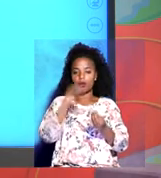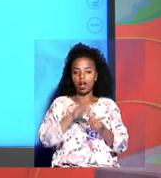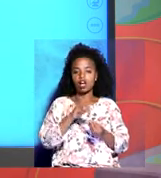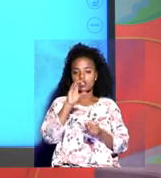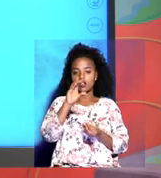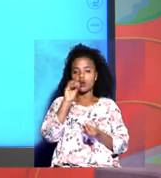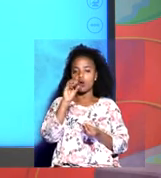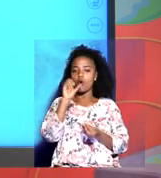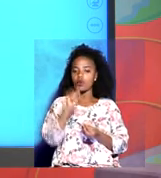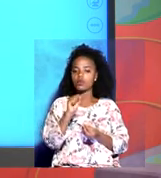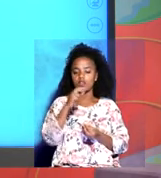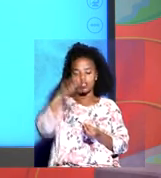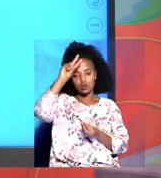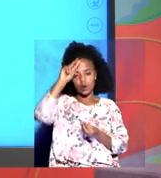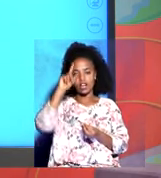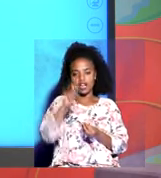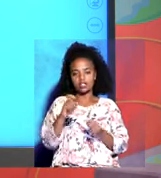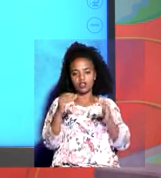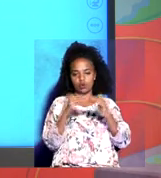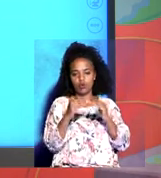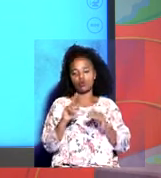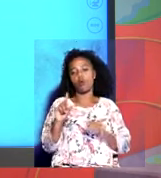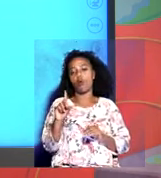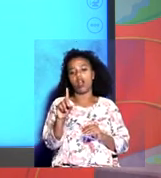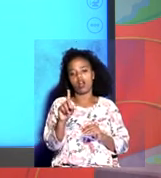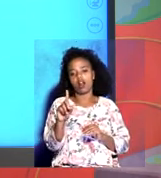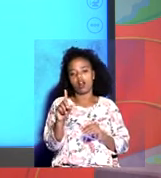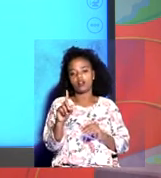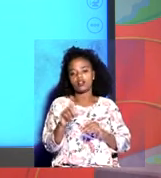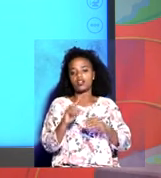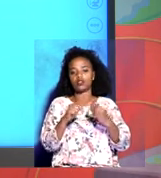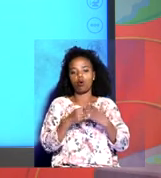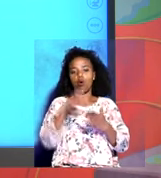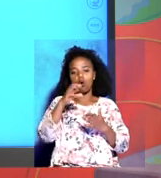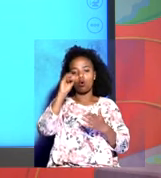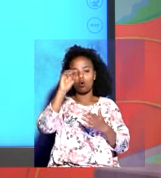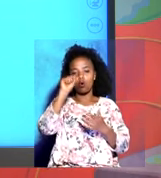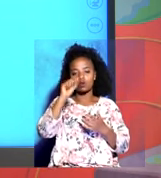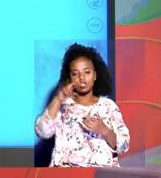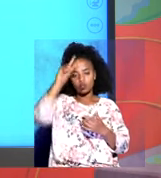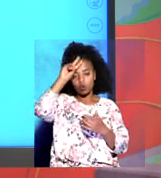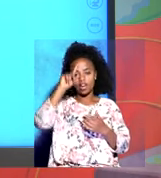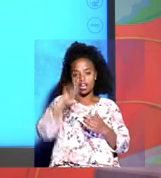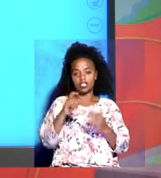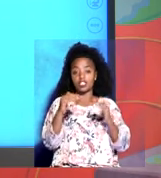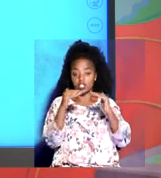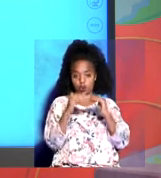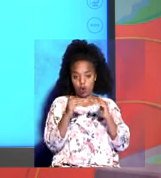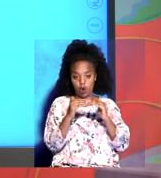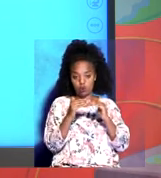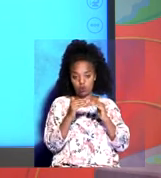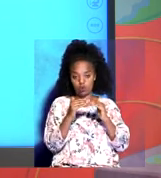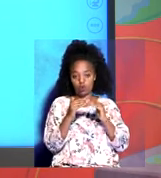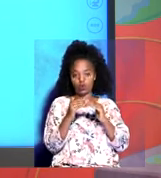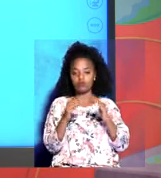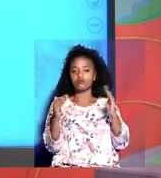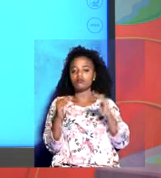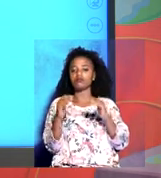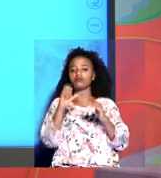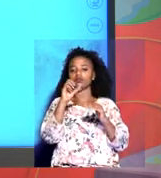plus cos squared x equals to 1. So cos squared x will be this, cos squared x will be